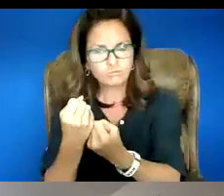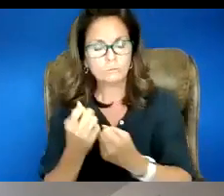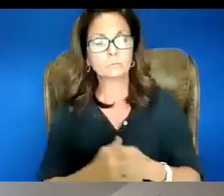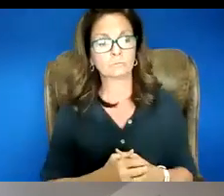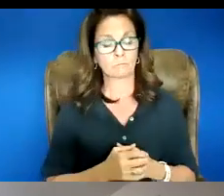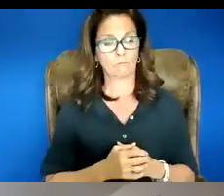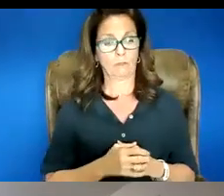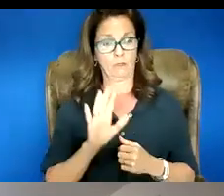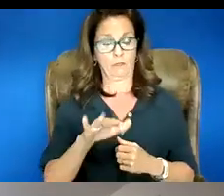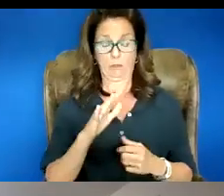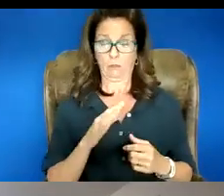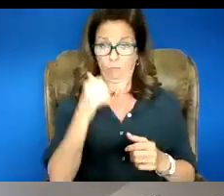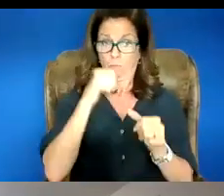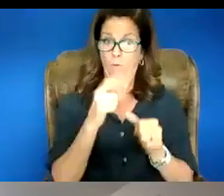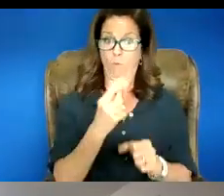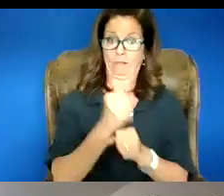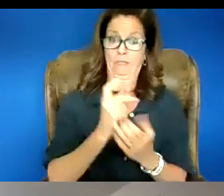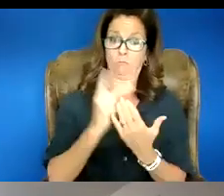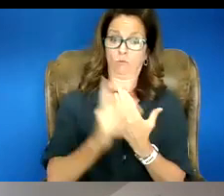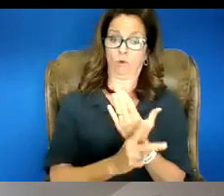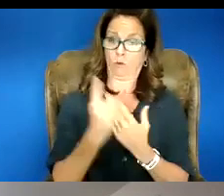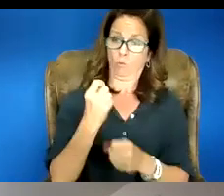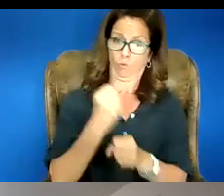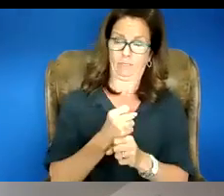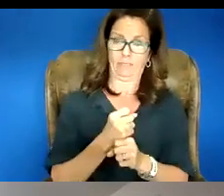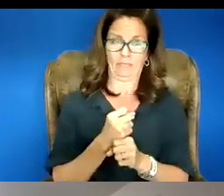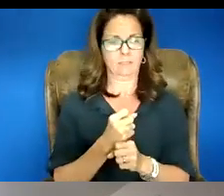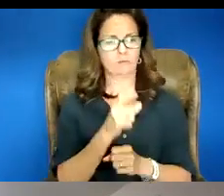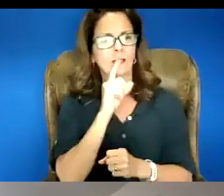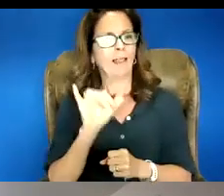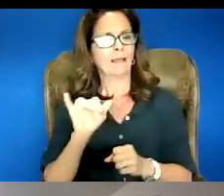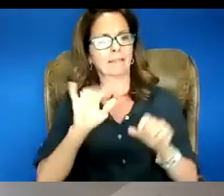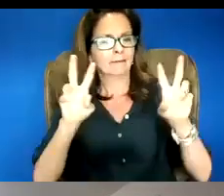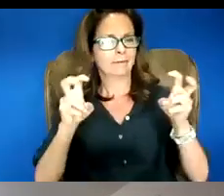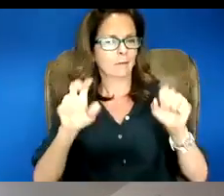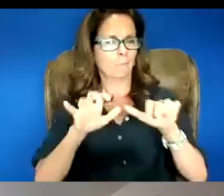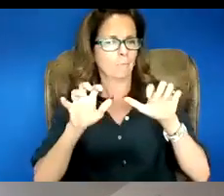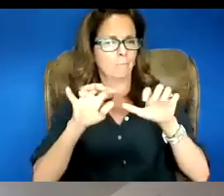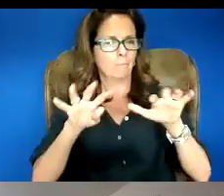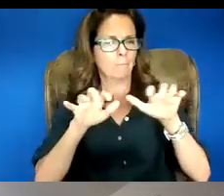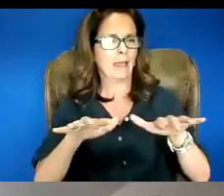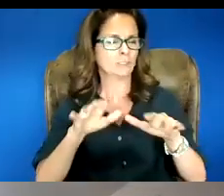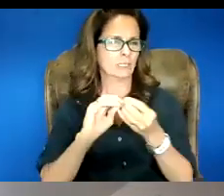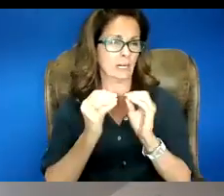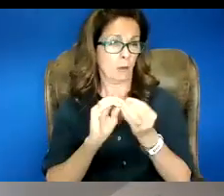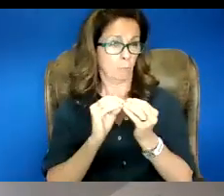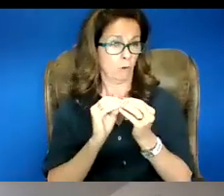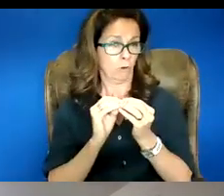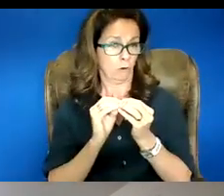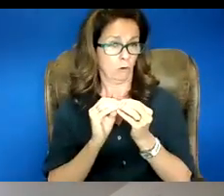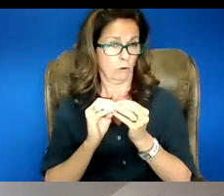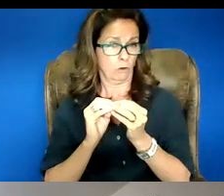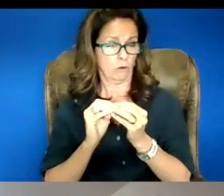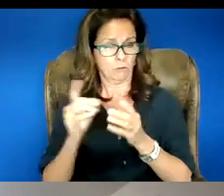one-year program. So 1 year is kind of like, that's the magic number in science for if you can reach